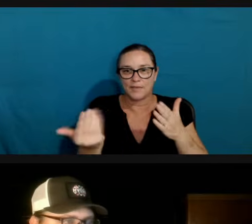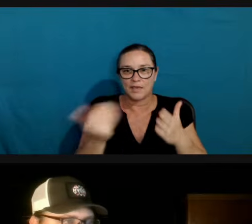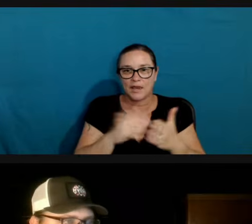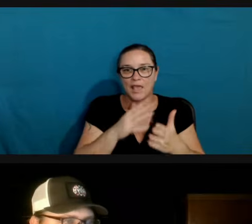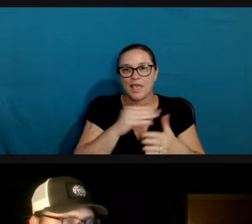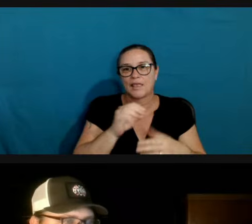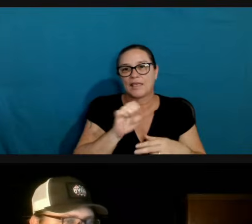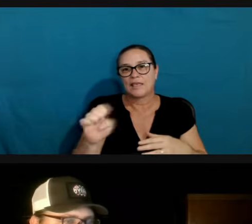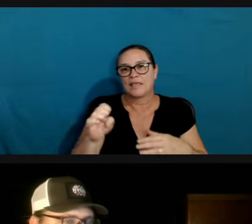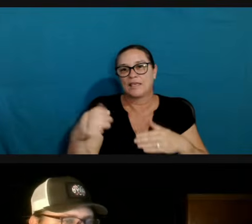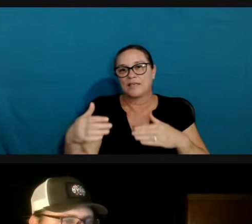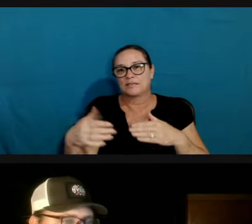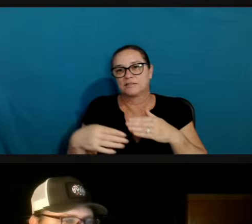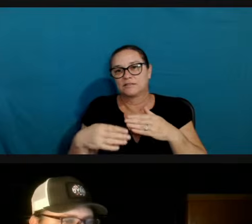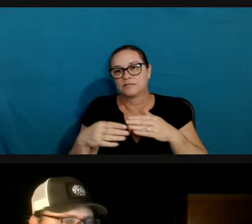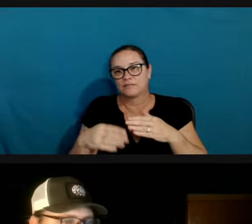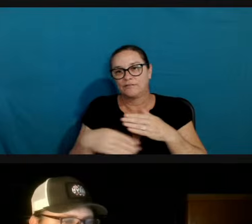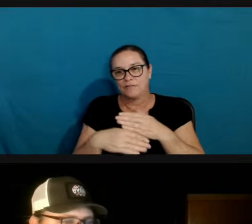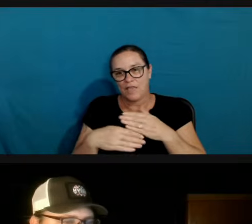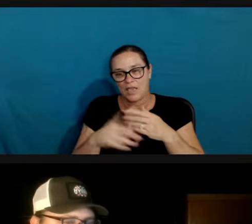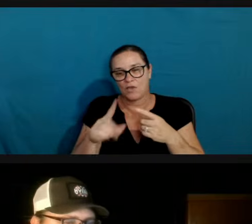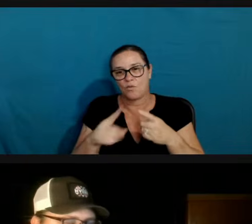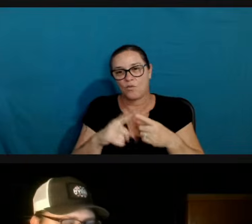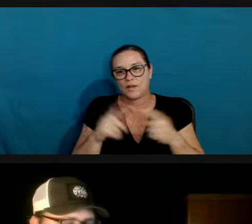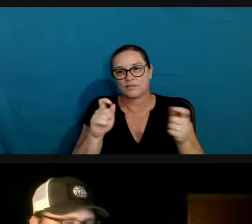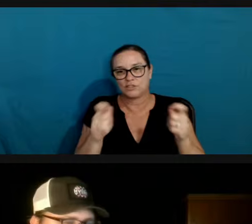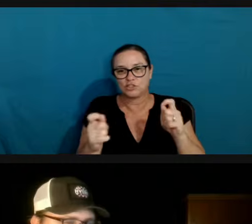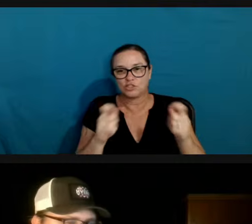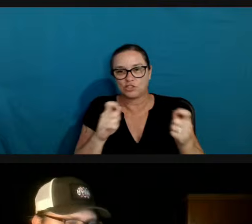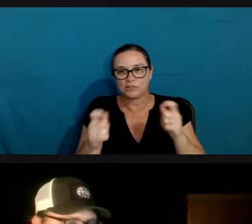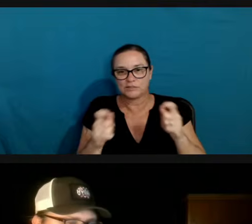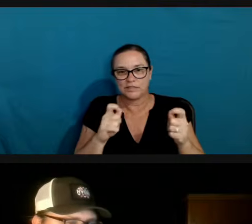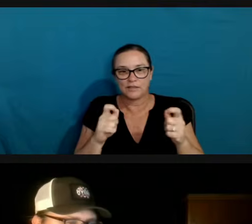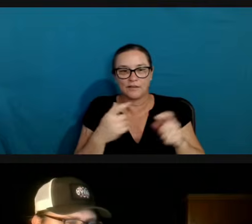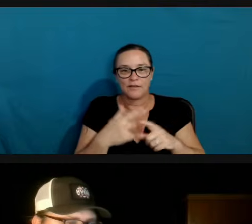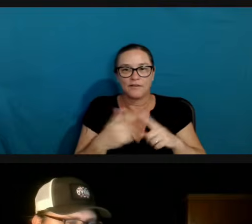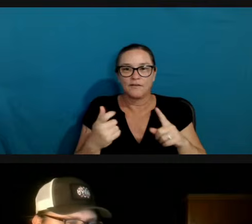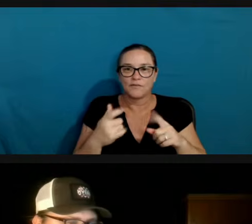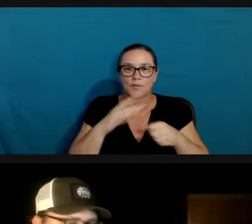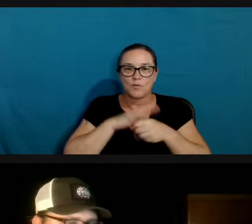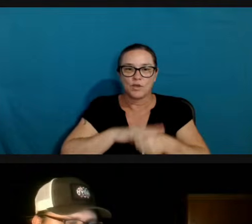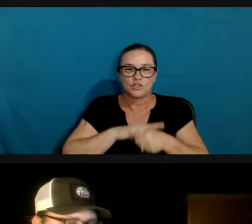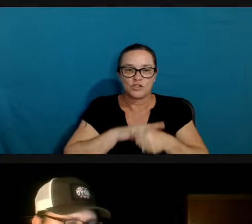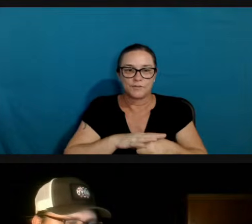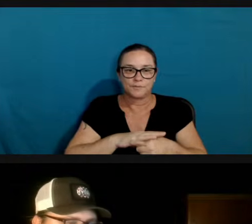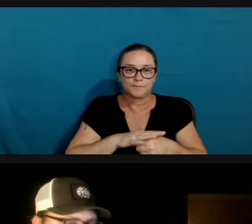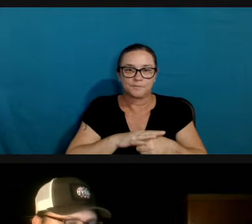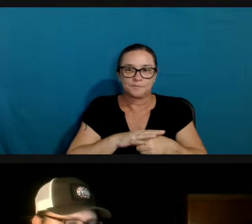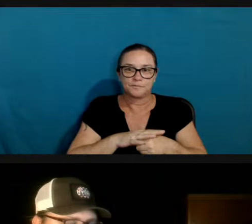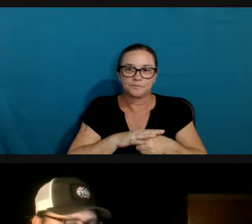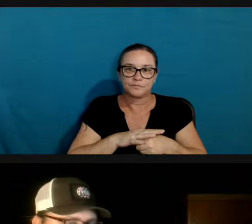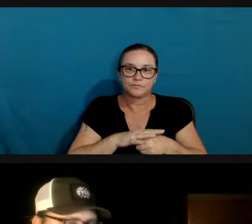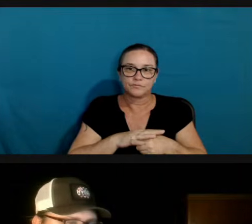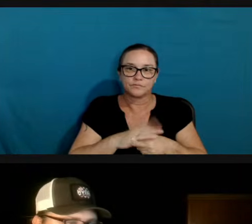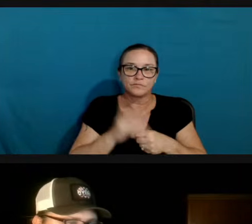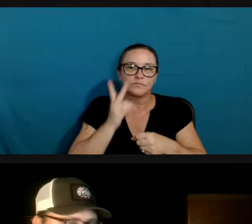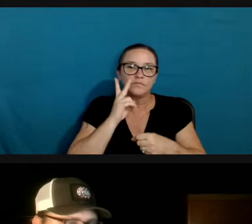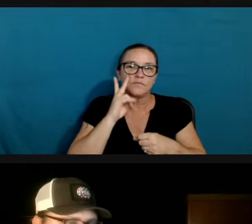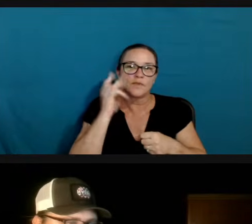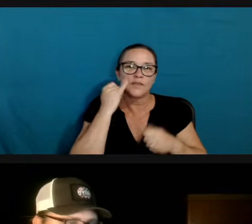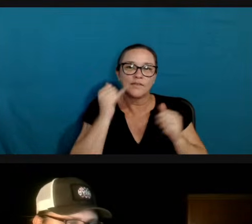flank especially as that adjusts with Kīlauea's pressure back and forth. So let's see if I can get this